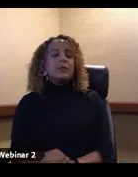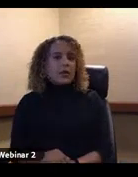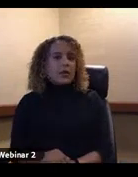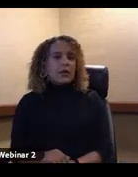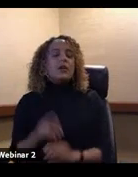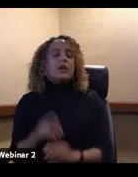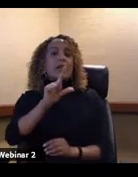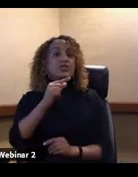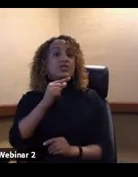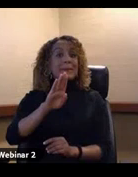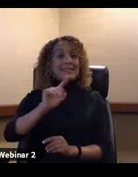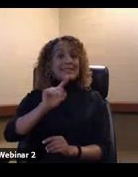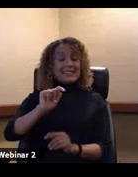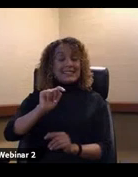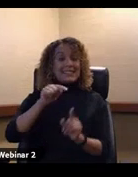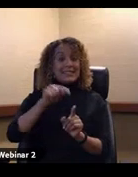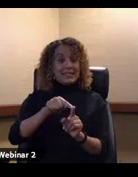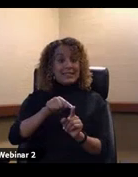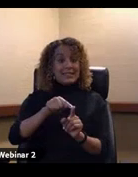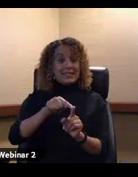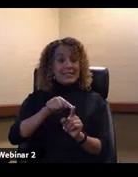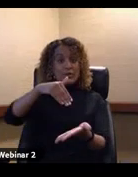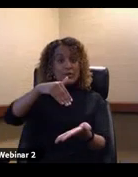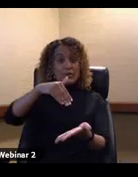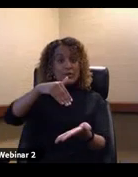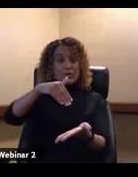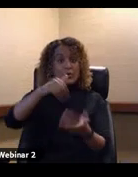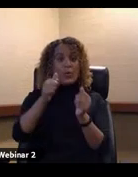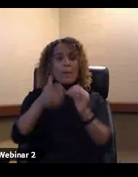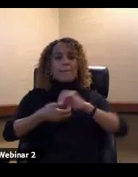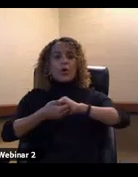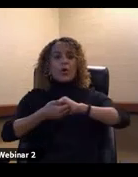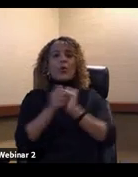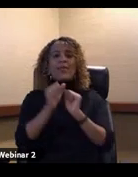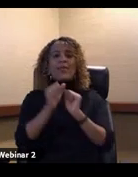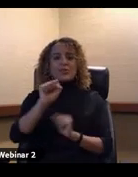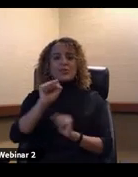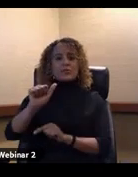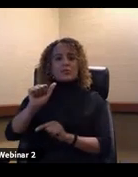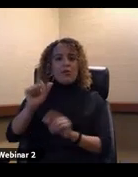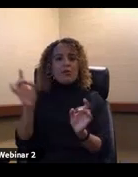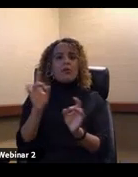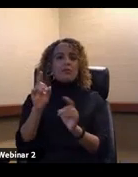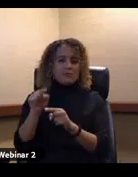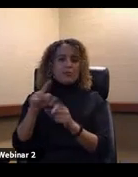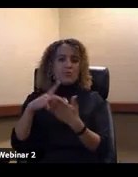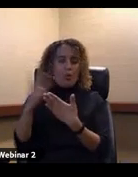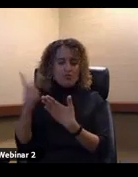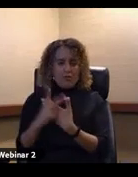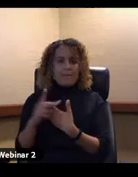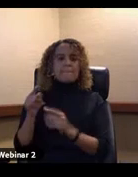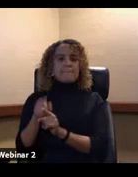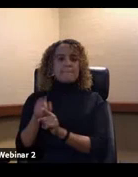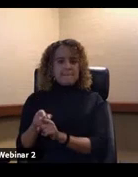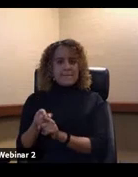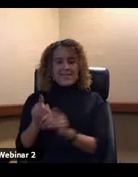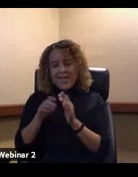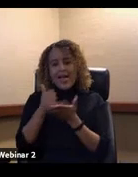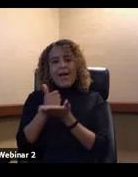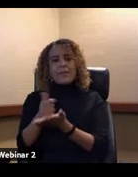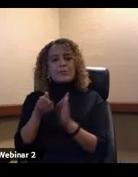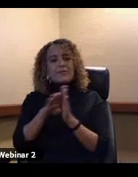The next example, an LGBT youth center partnered with a sexual assault program, which helped and oversaw the LGBT program